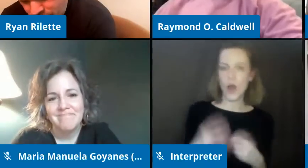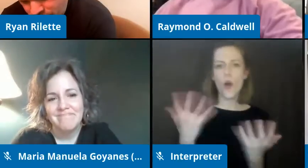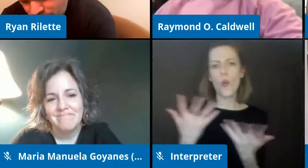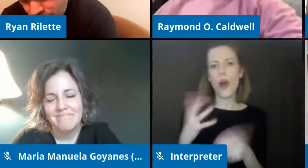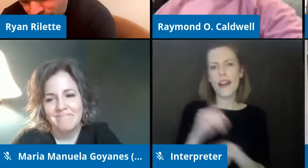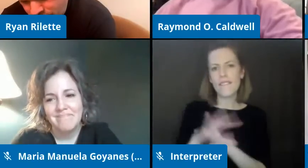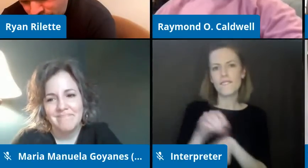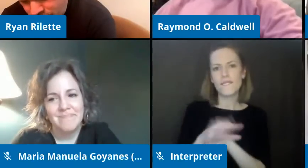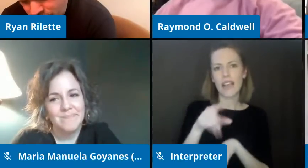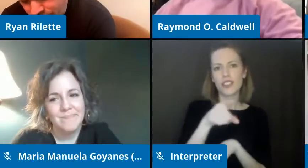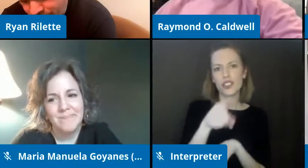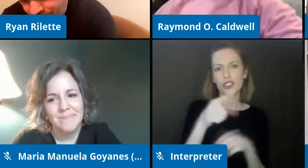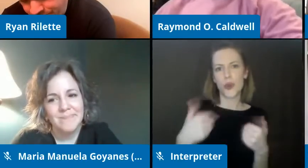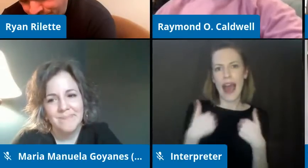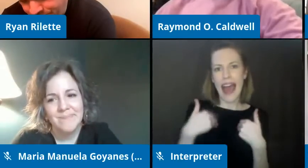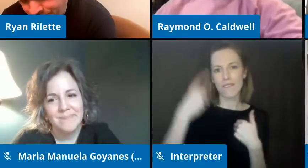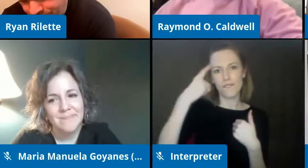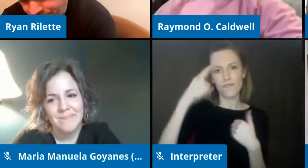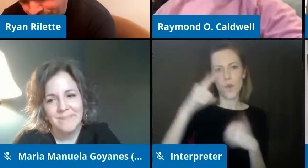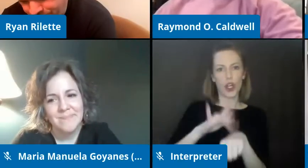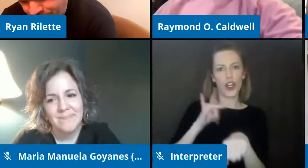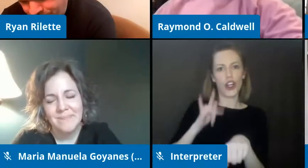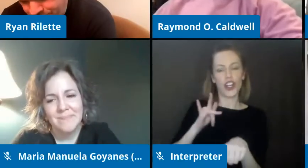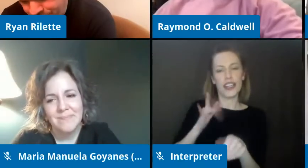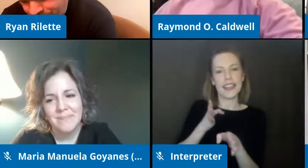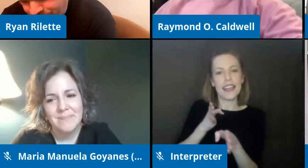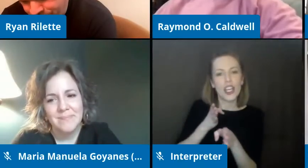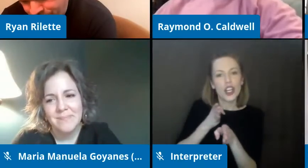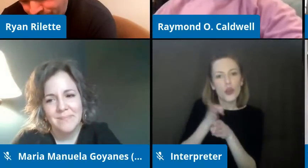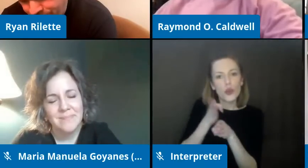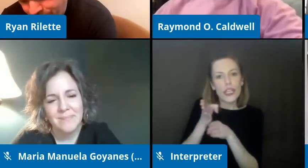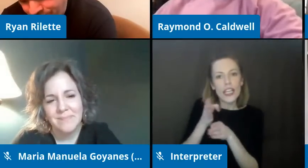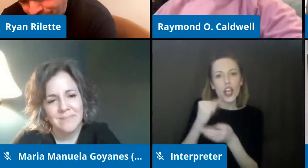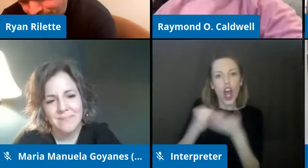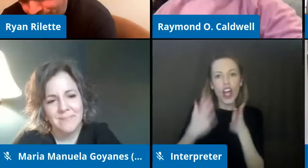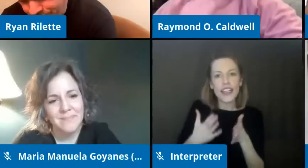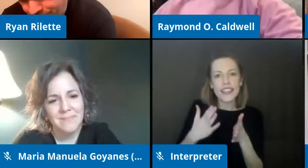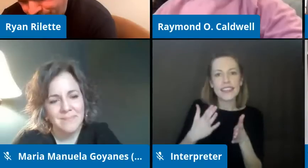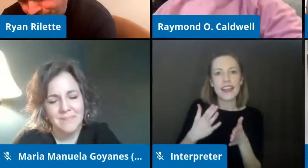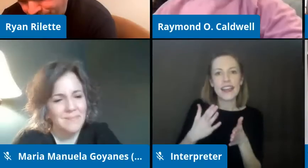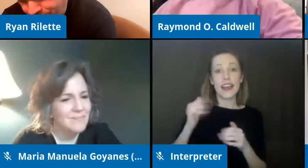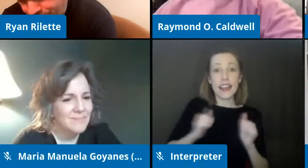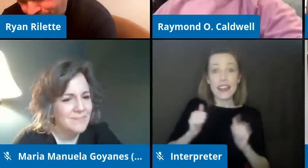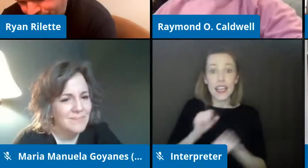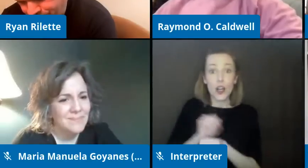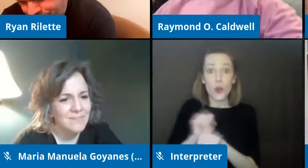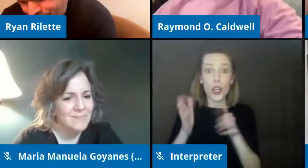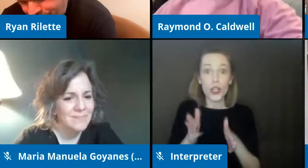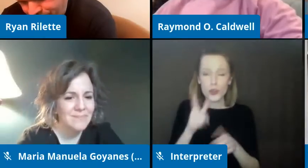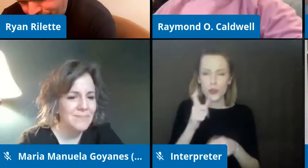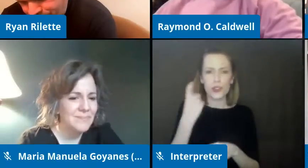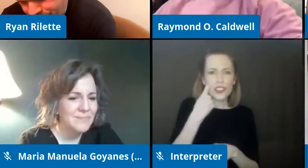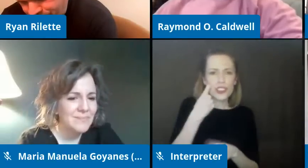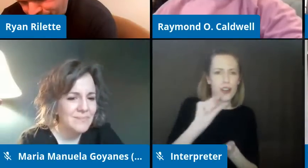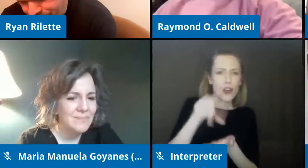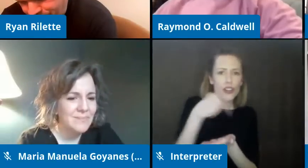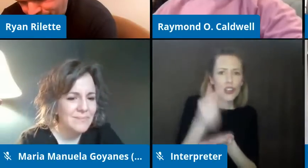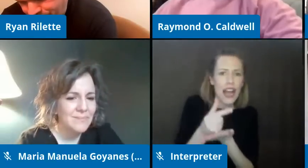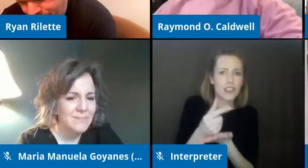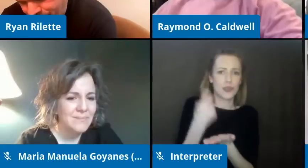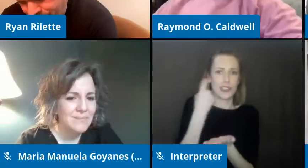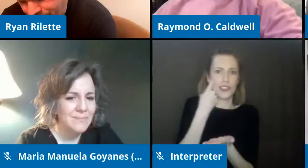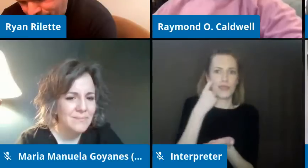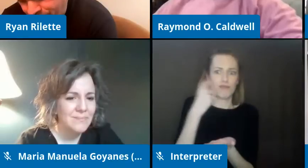early career artists and other theater workers just finishing school or postgraduate training, spending a